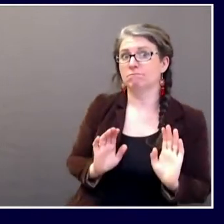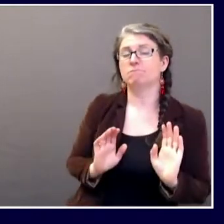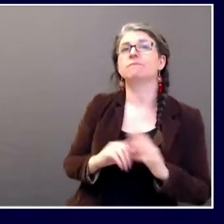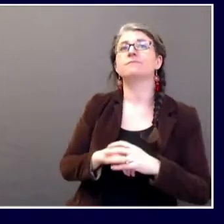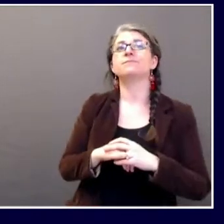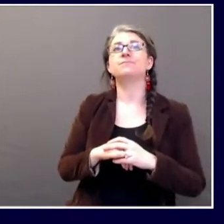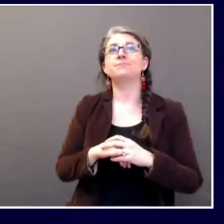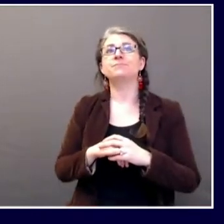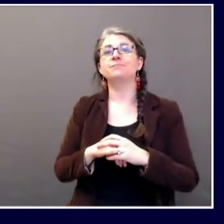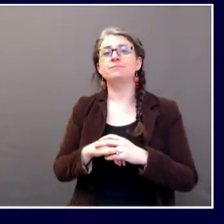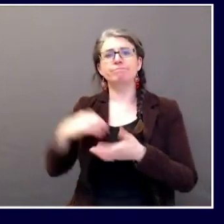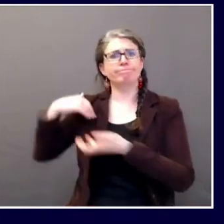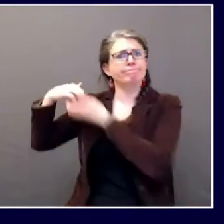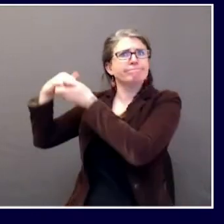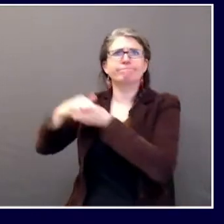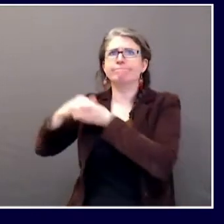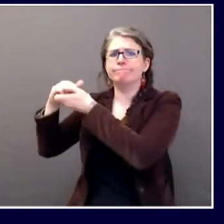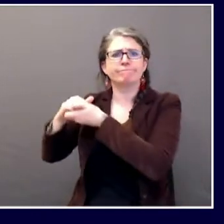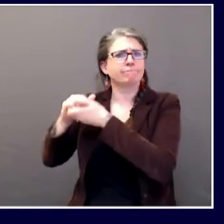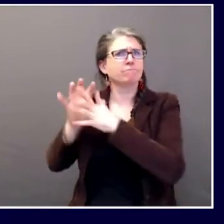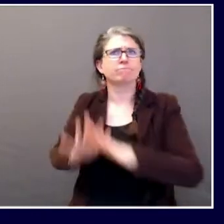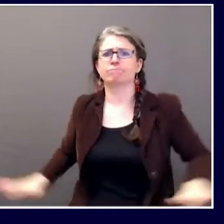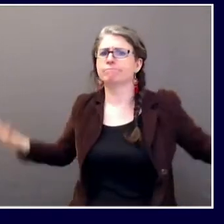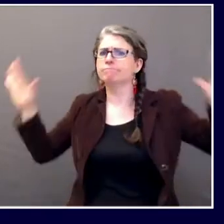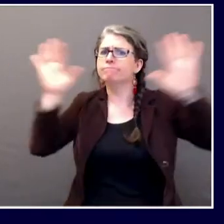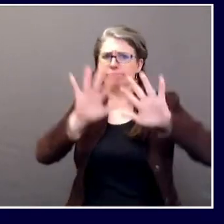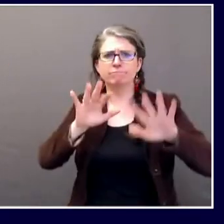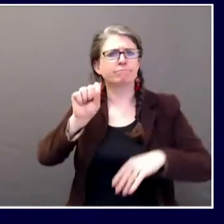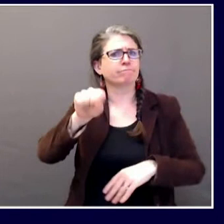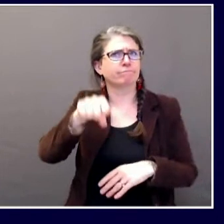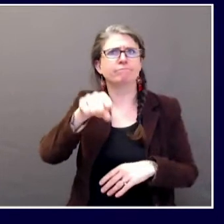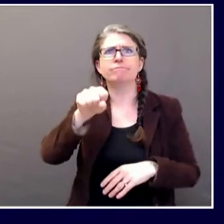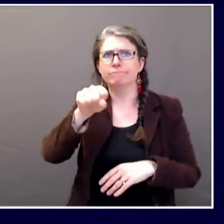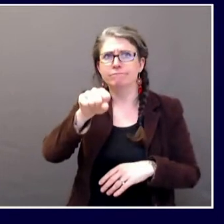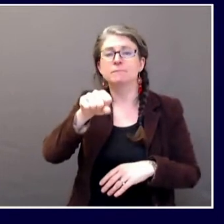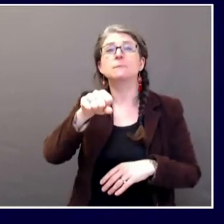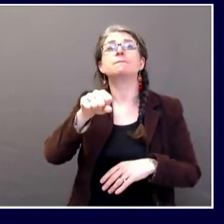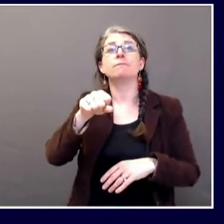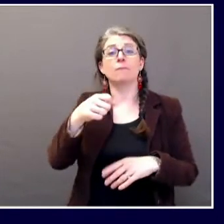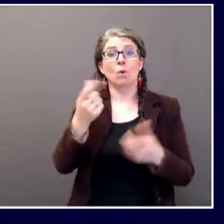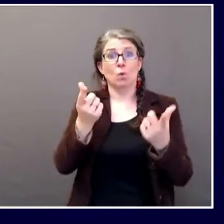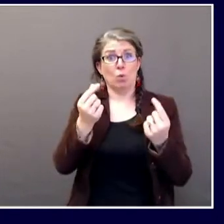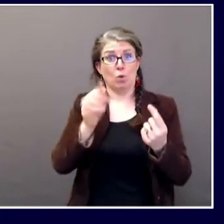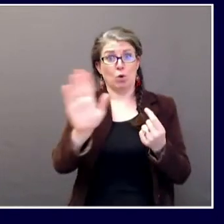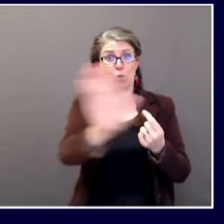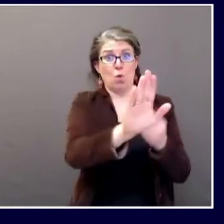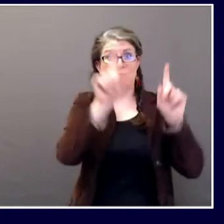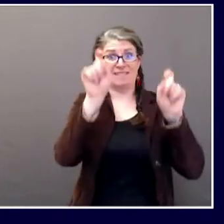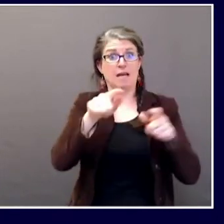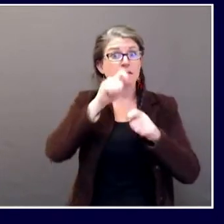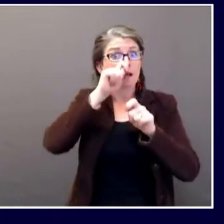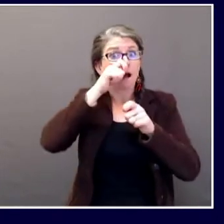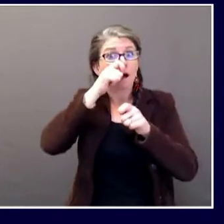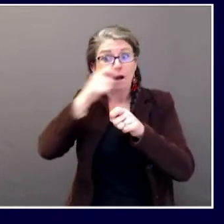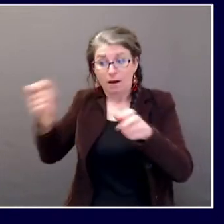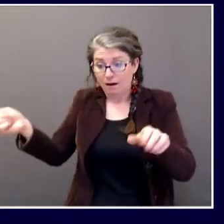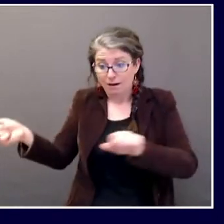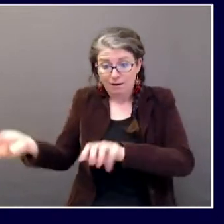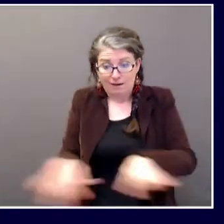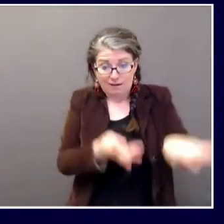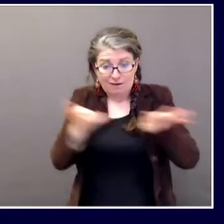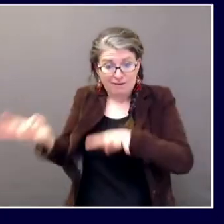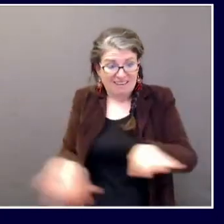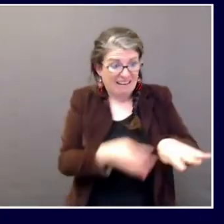state. Some of those samples are sent to our colleagues at the Jackson Laboratories, who have been working in partnership with us to conduct that